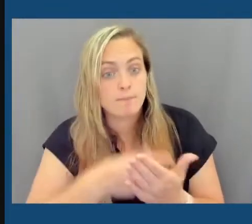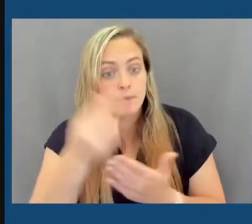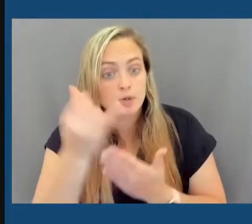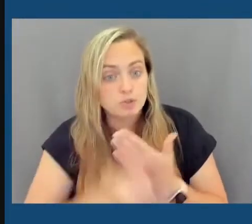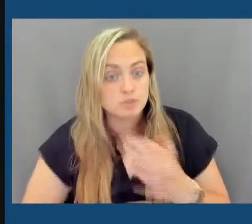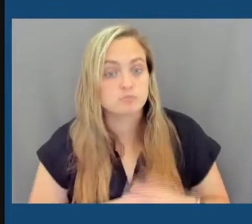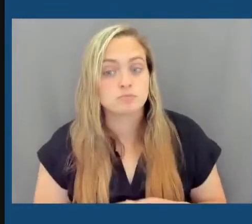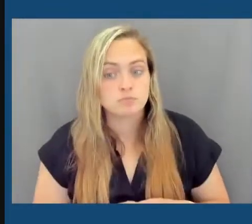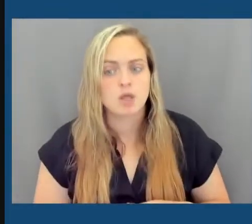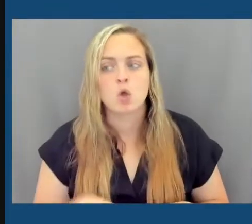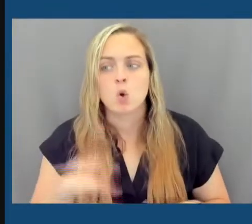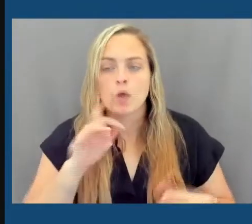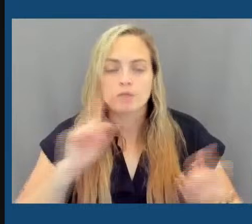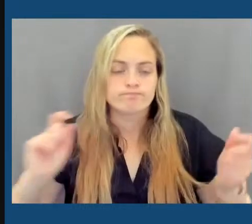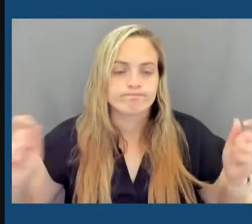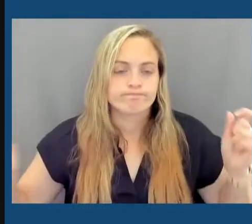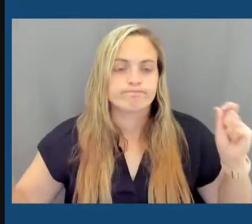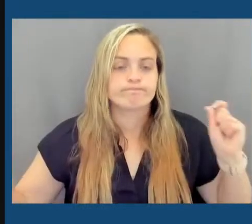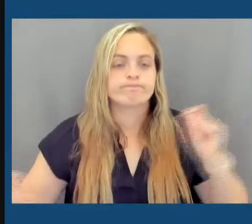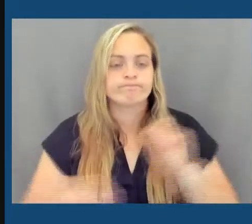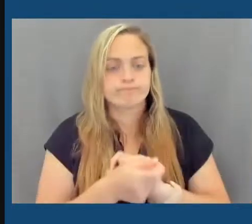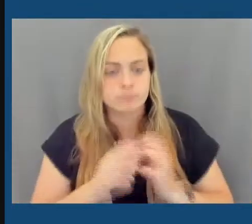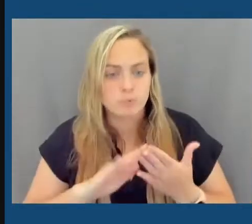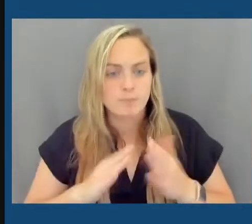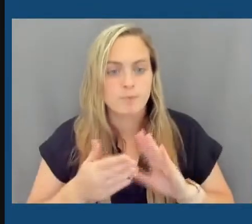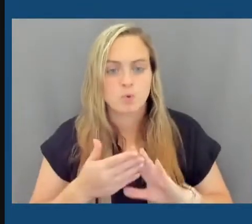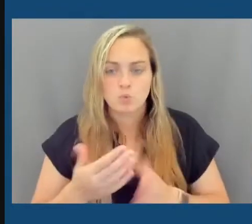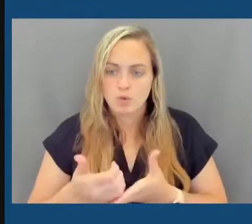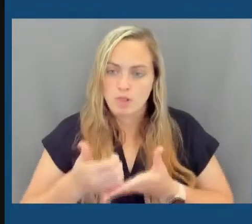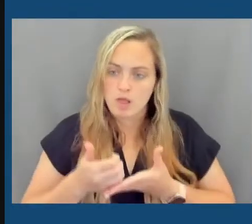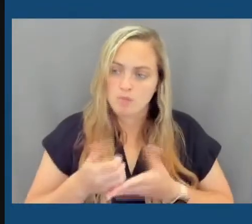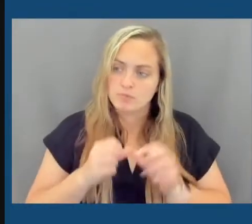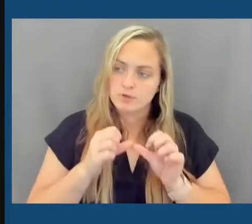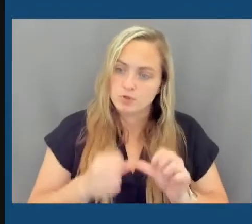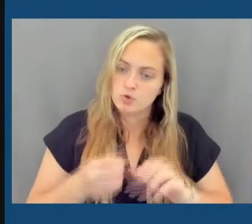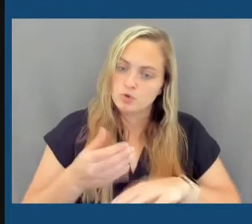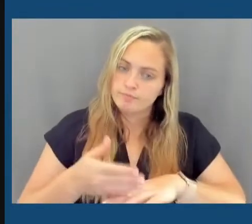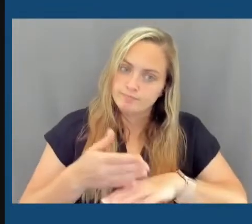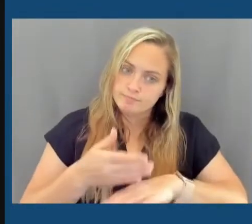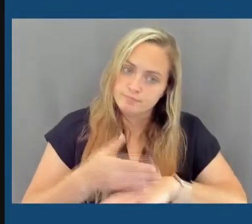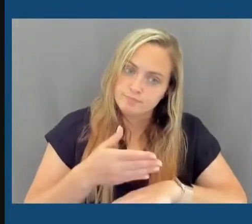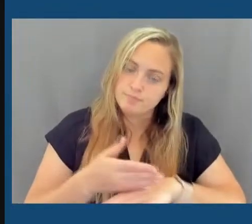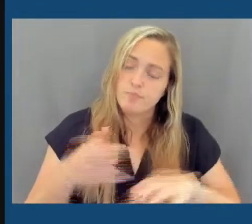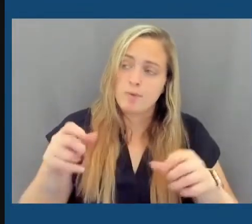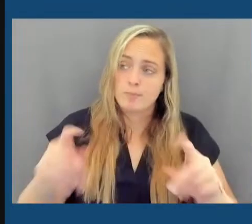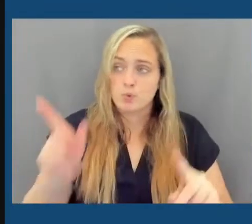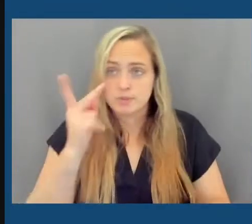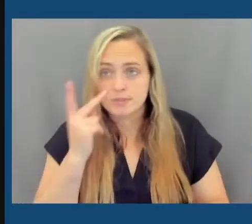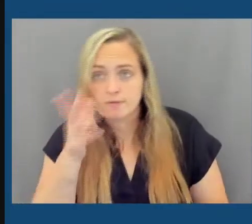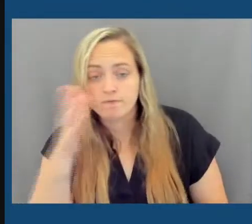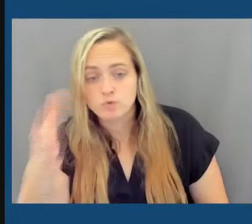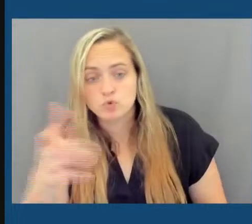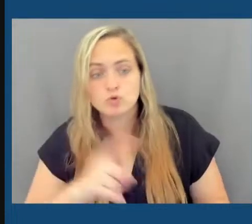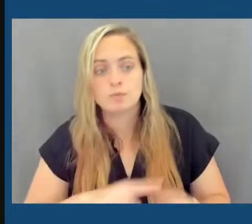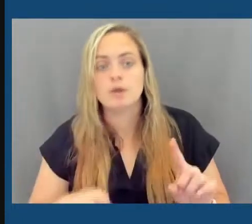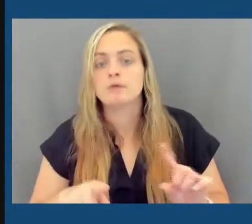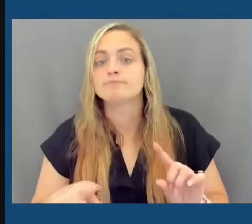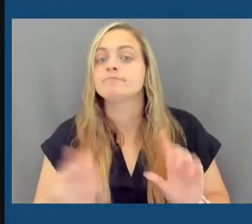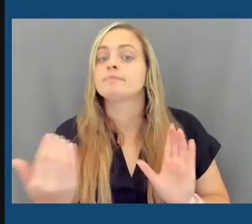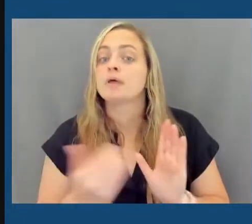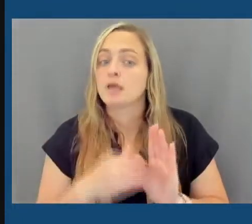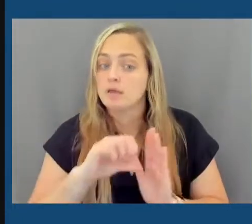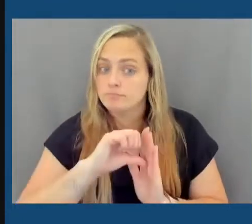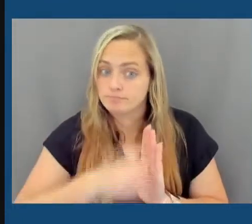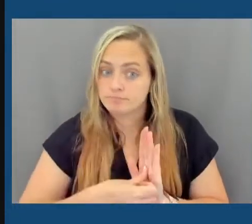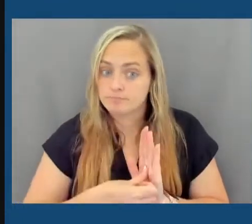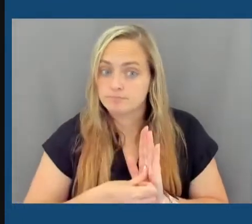is going to transform this part of the community. It is going to help continue to prepare us for the opportunities ahead of us. But again, I want to restate and end with, we